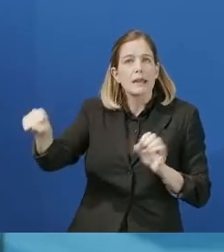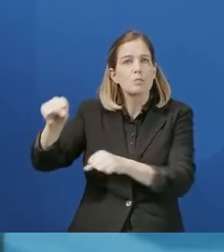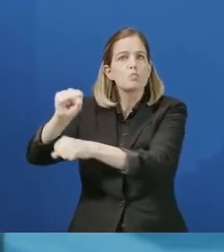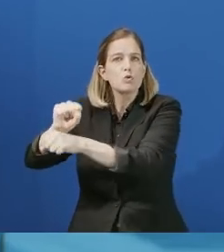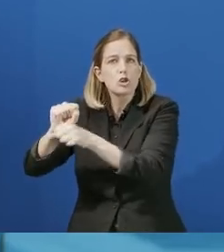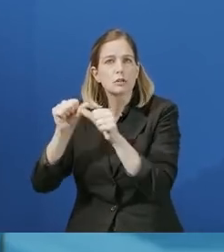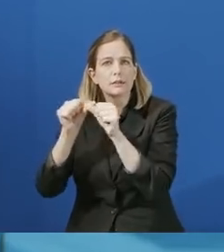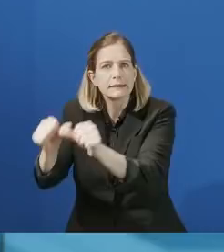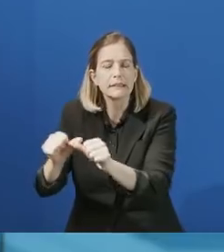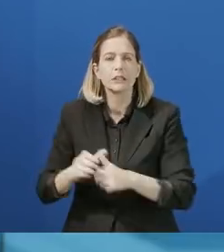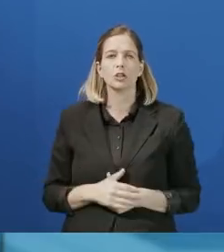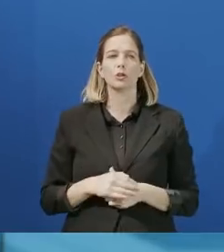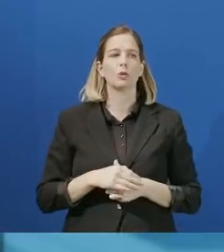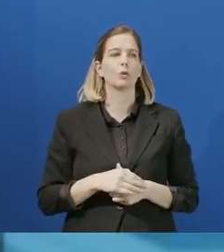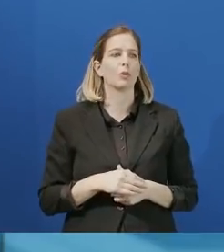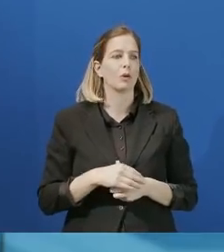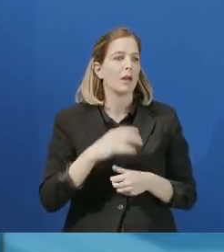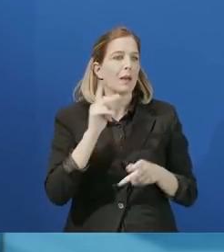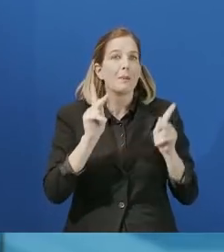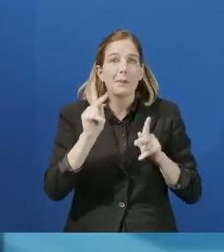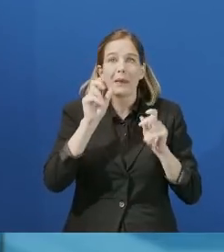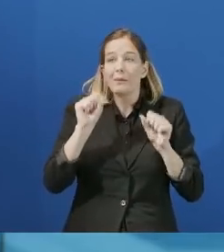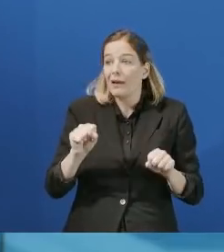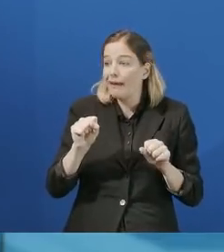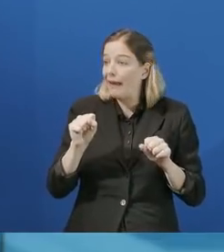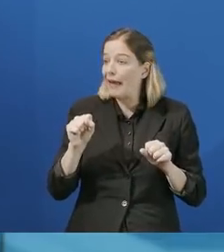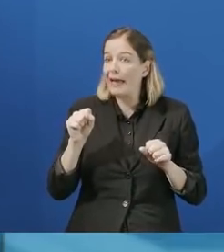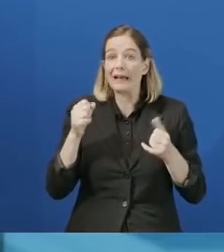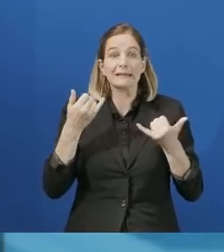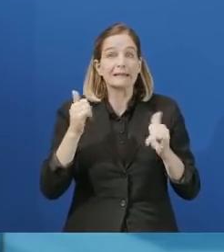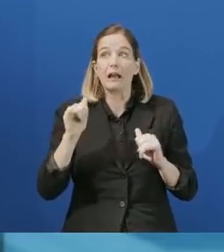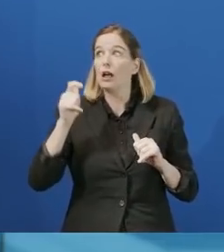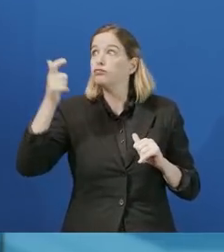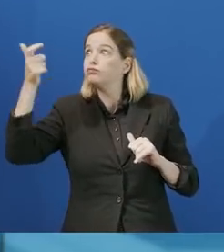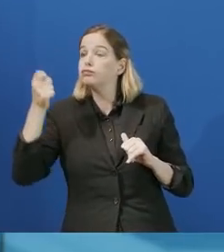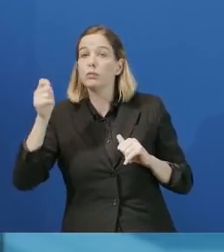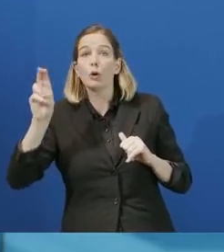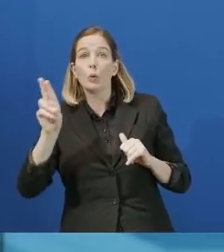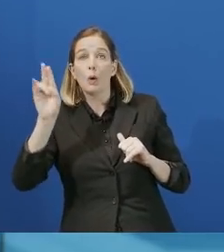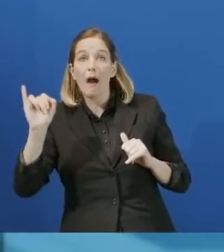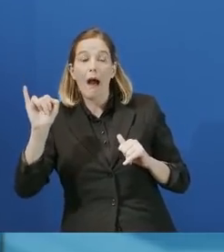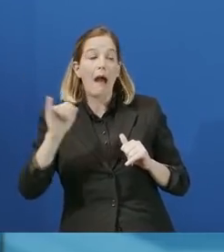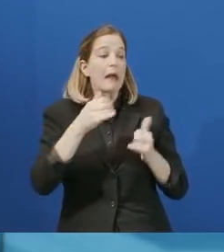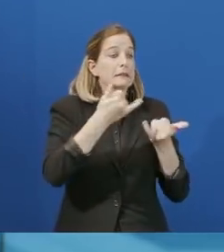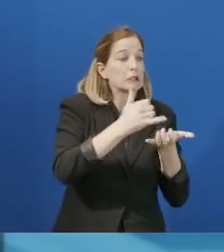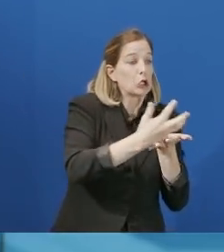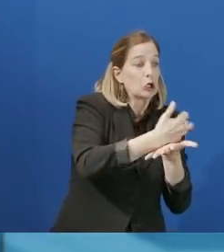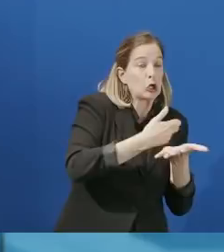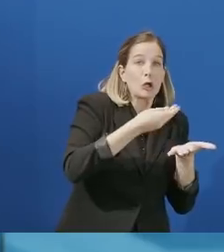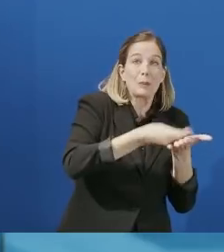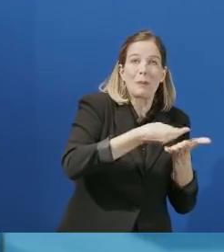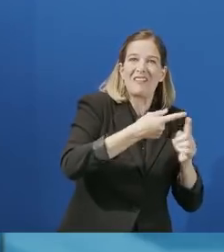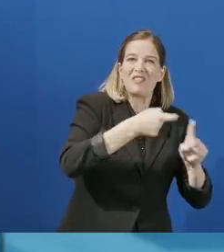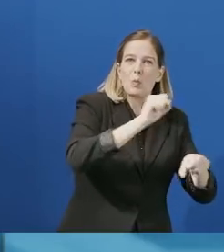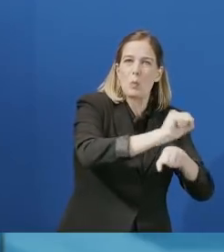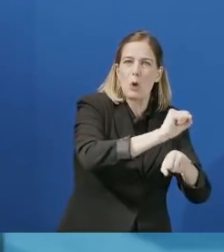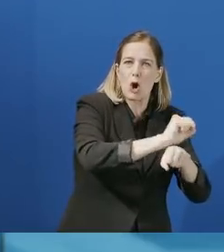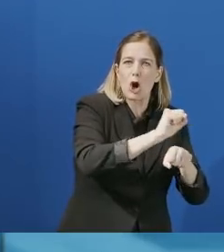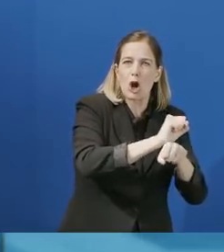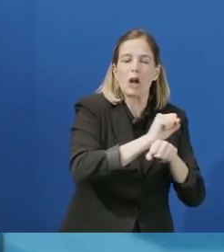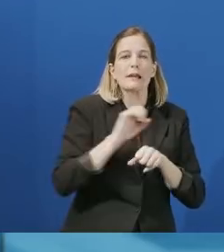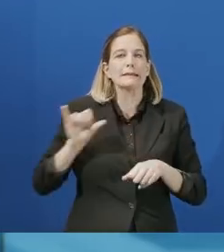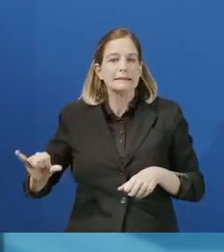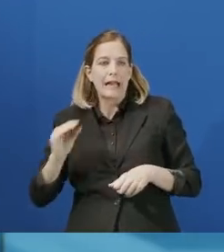pay their employees not only their salary and benefits to not work, but to hang on till they